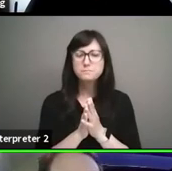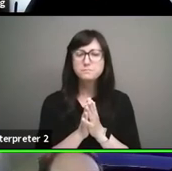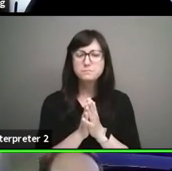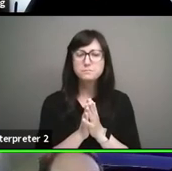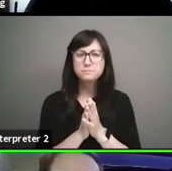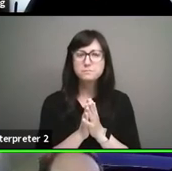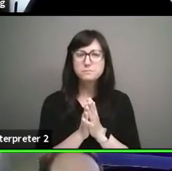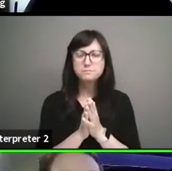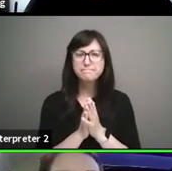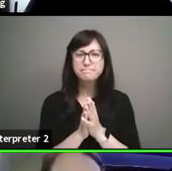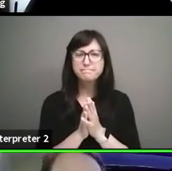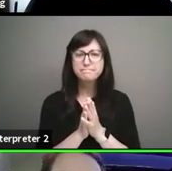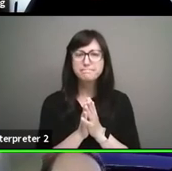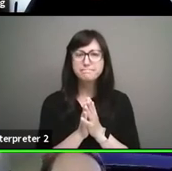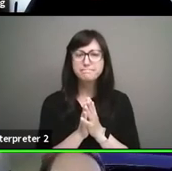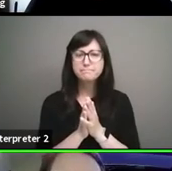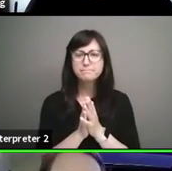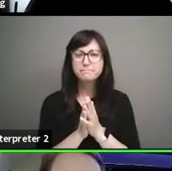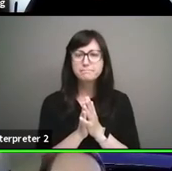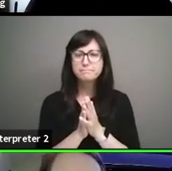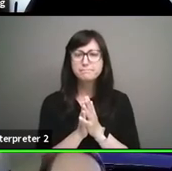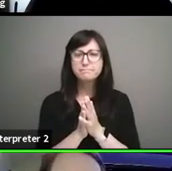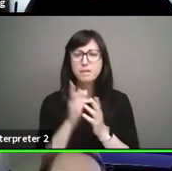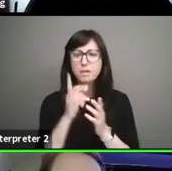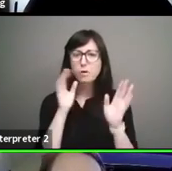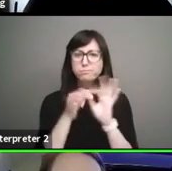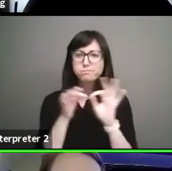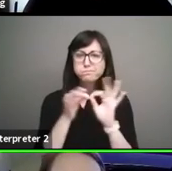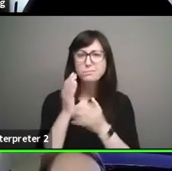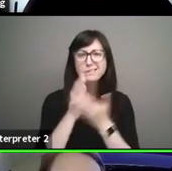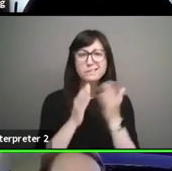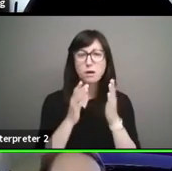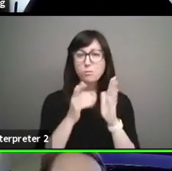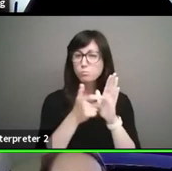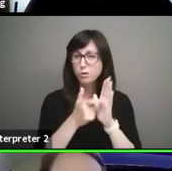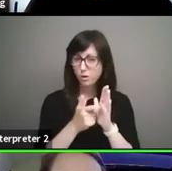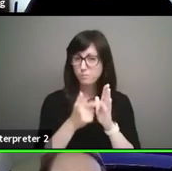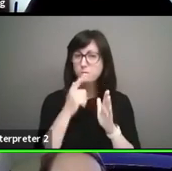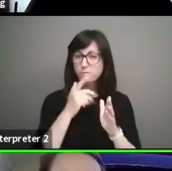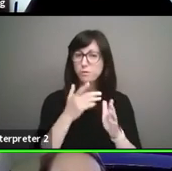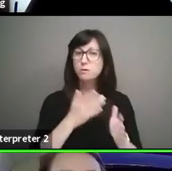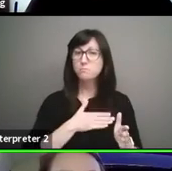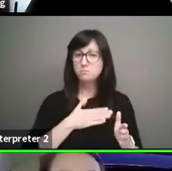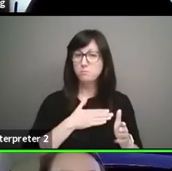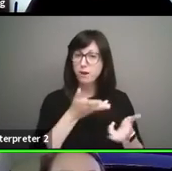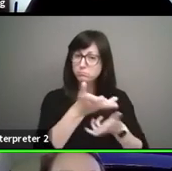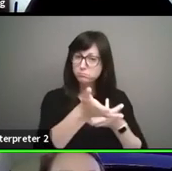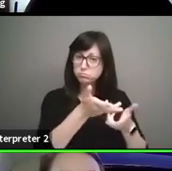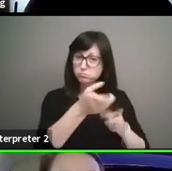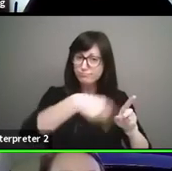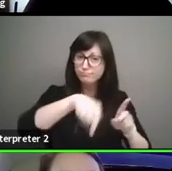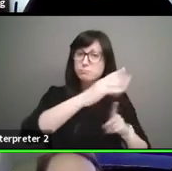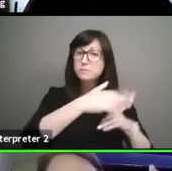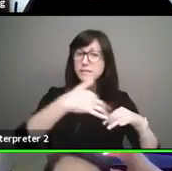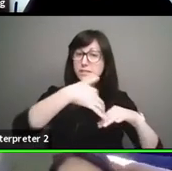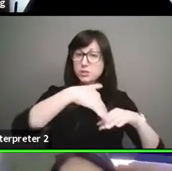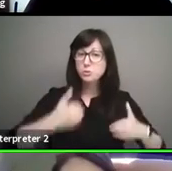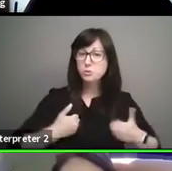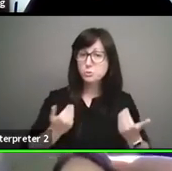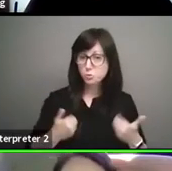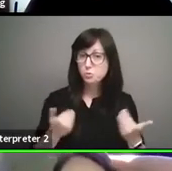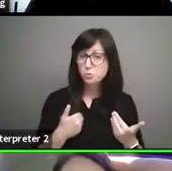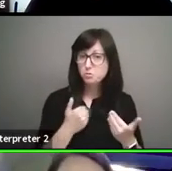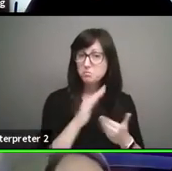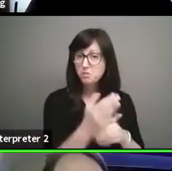some like requirements that Indigenous youth that we work with told us. So we actually